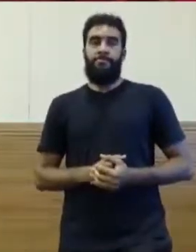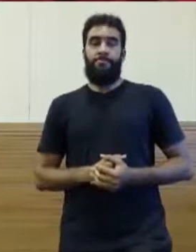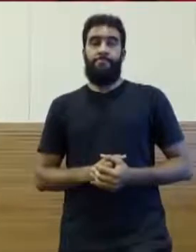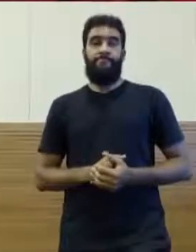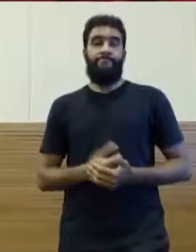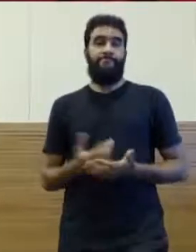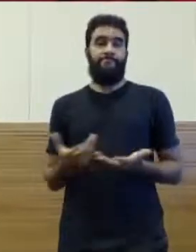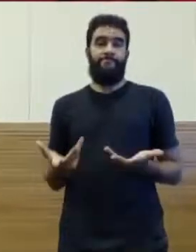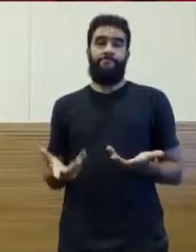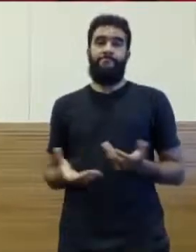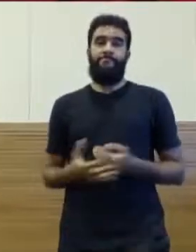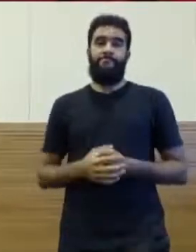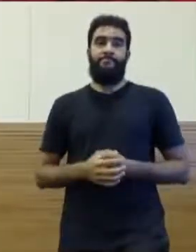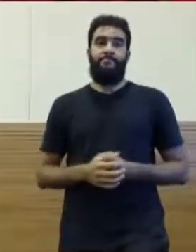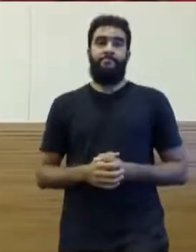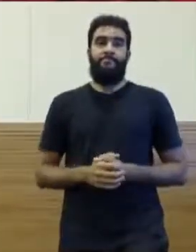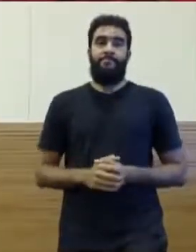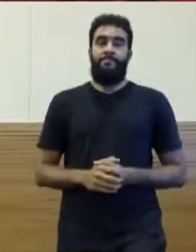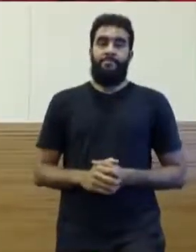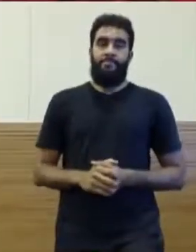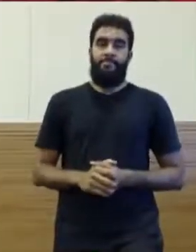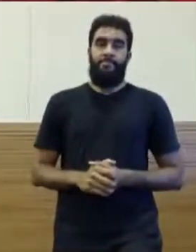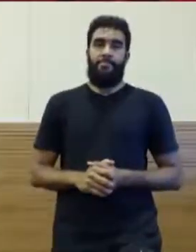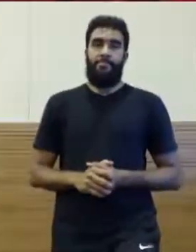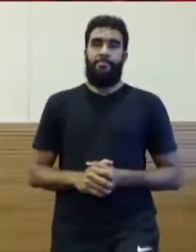that was done.